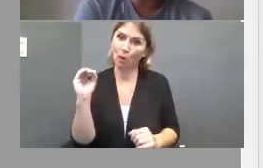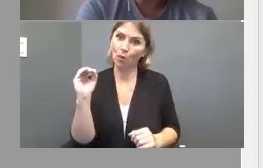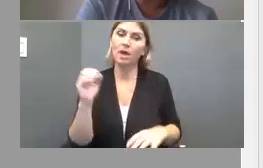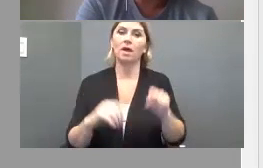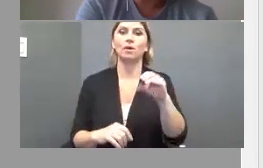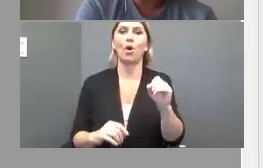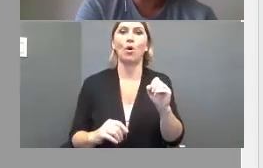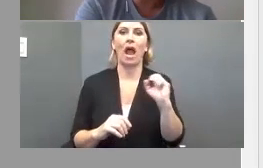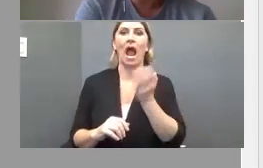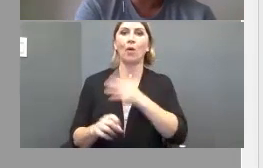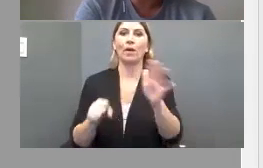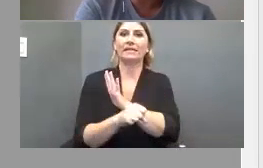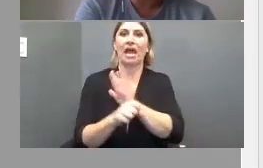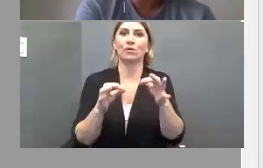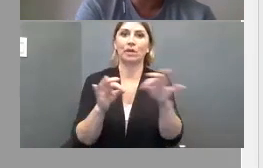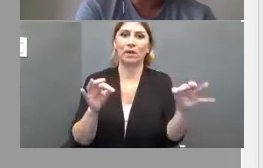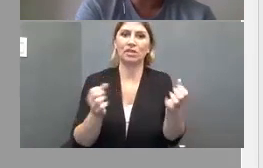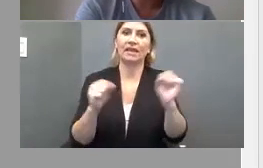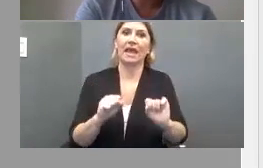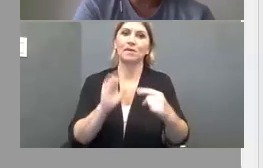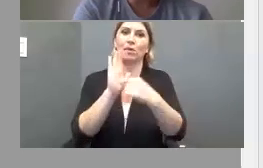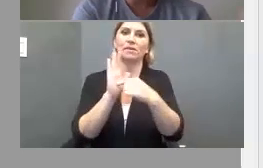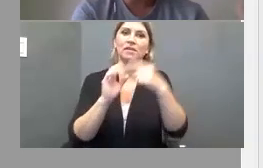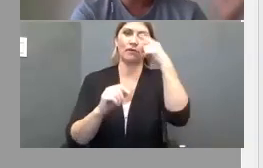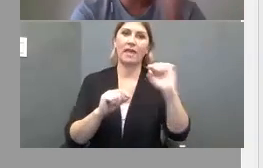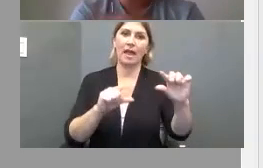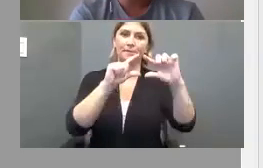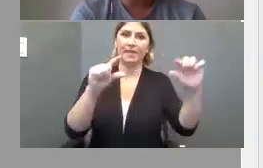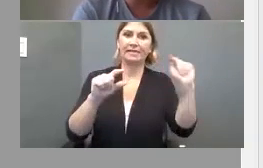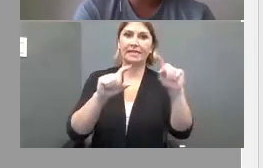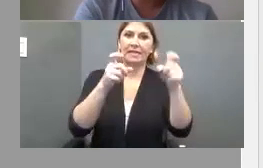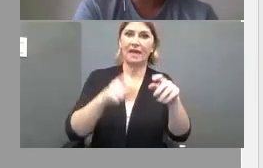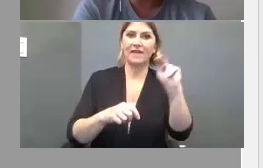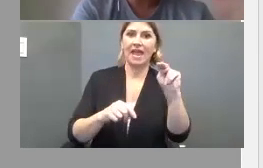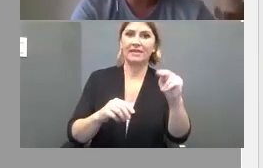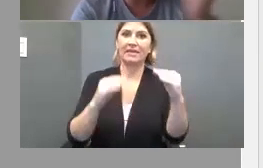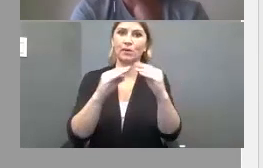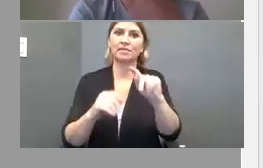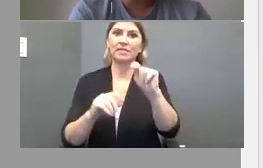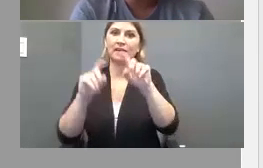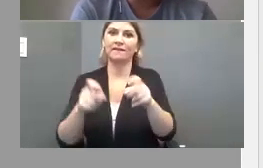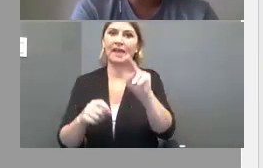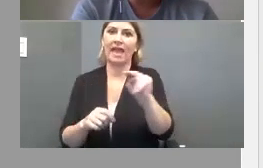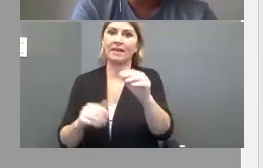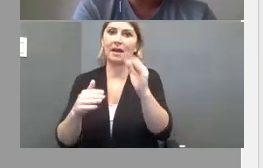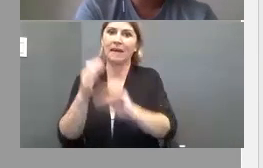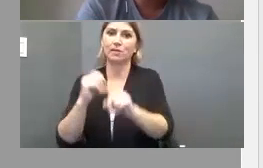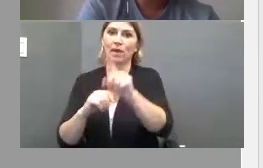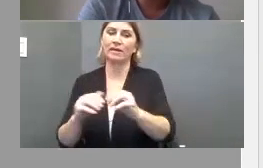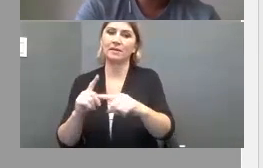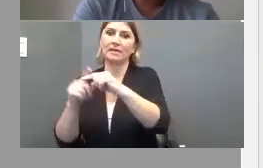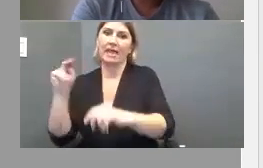entire equation can now be represented with this recurrence relation, that is T of n equals to T of n minus 1 plus n, and then T of 0 equals to